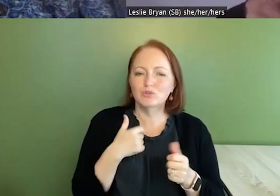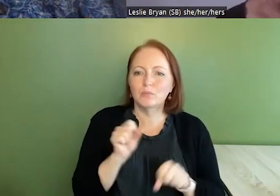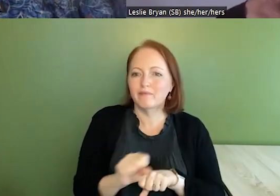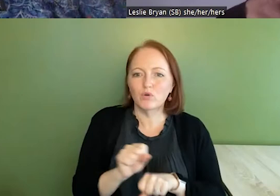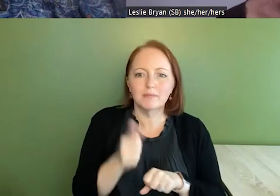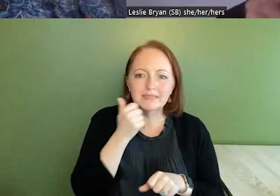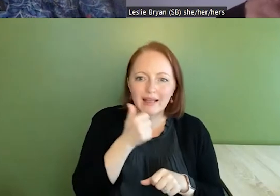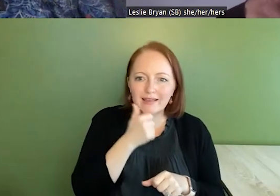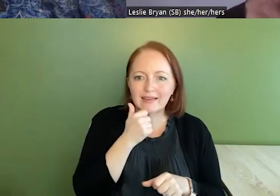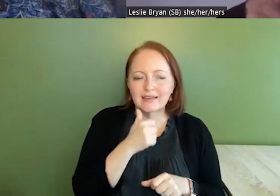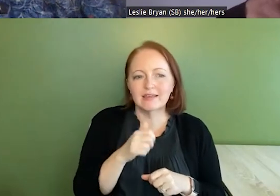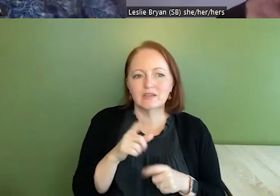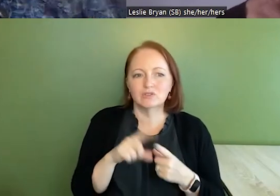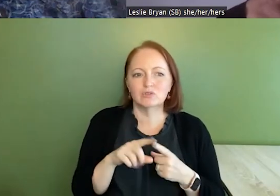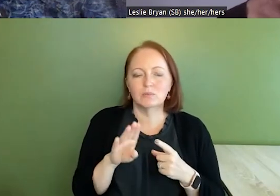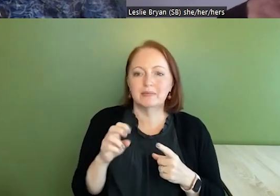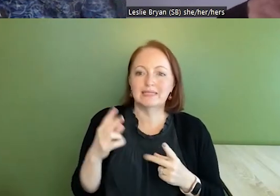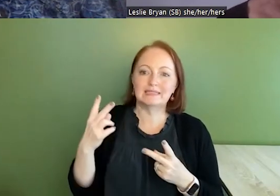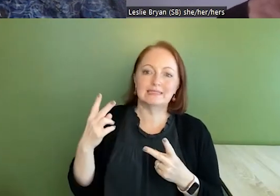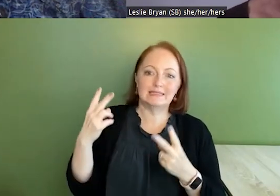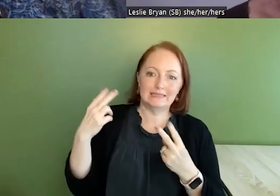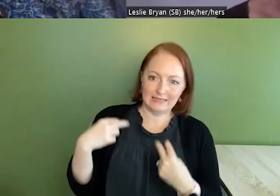basis in order to be seen